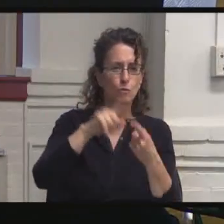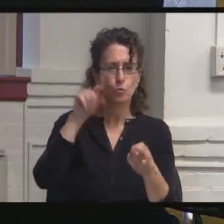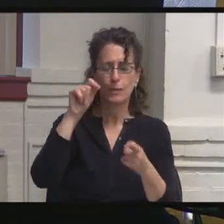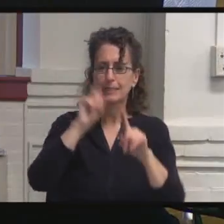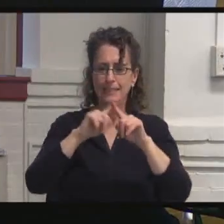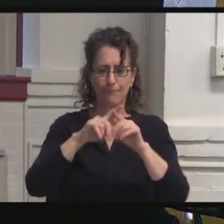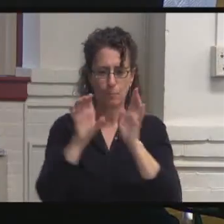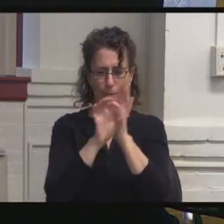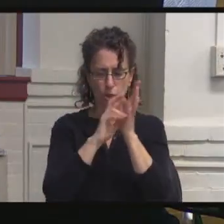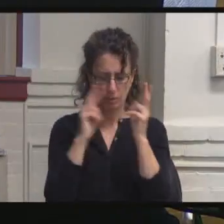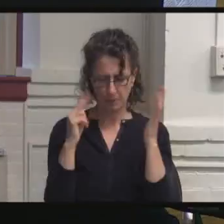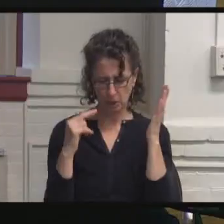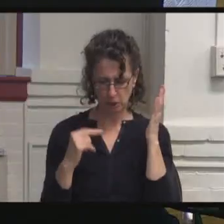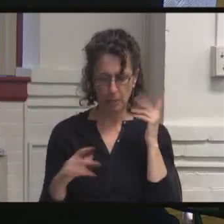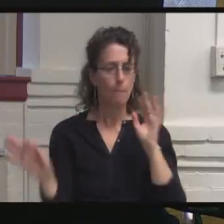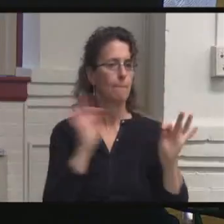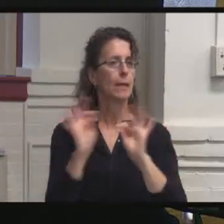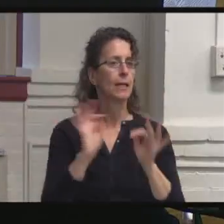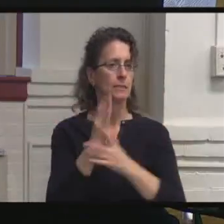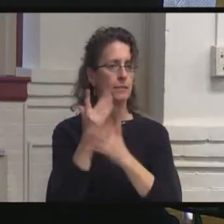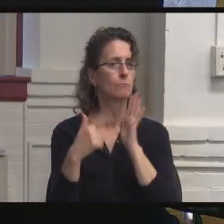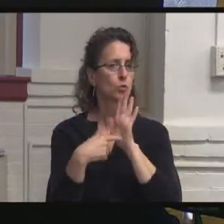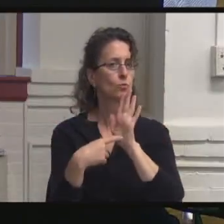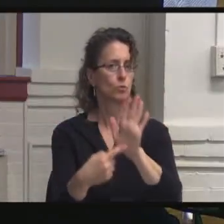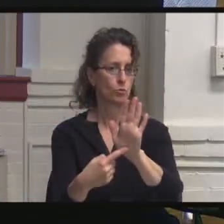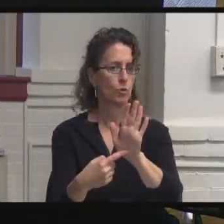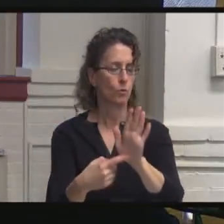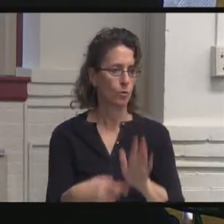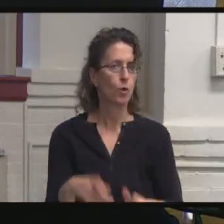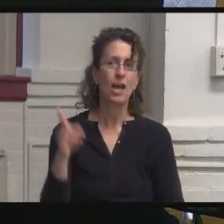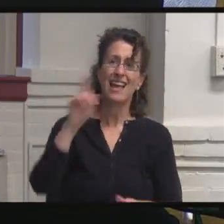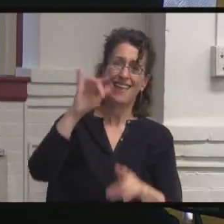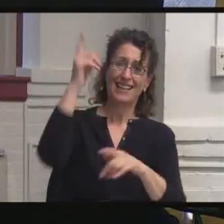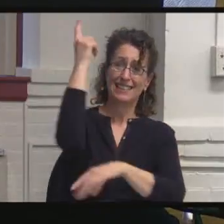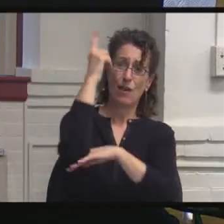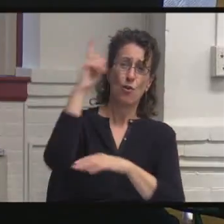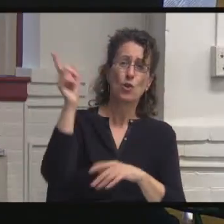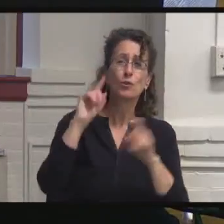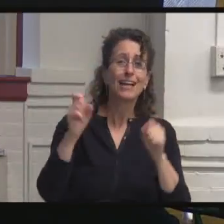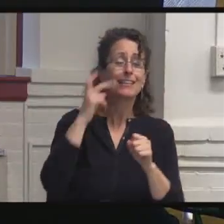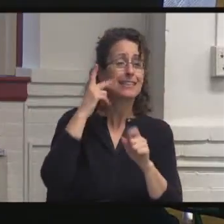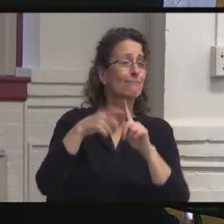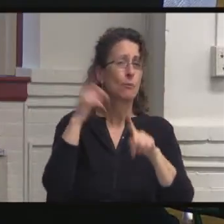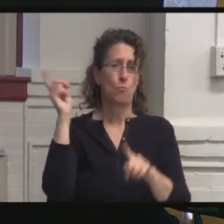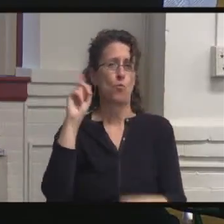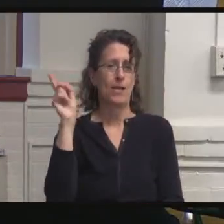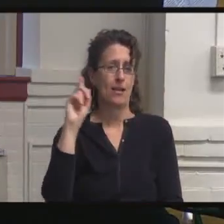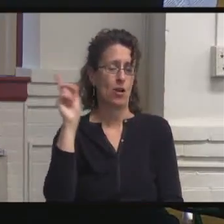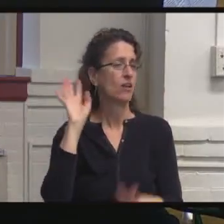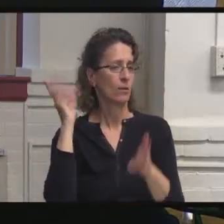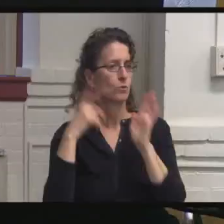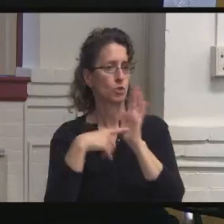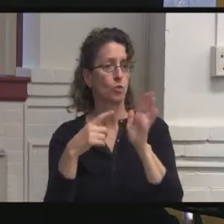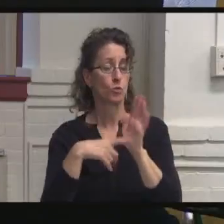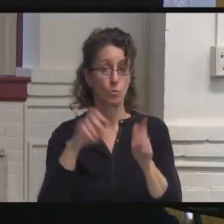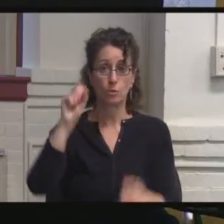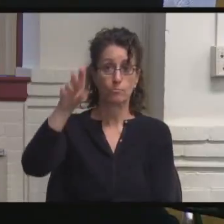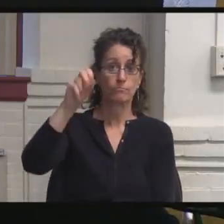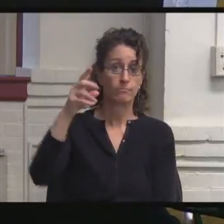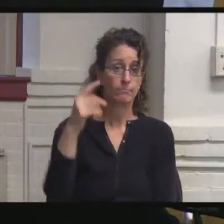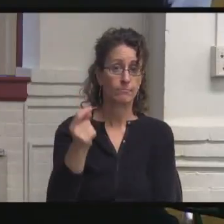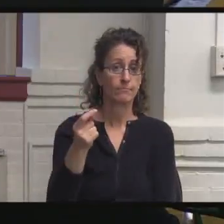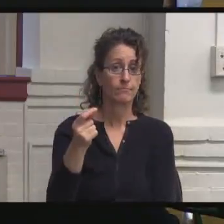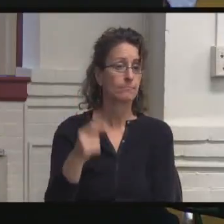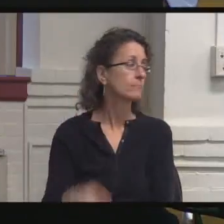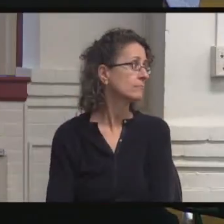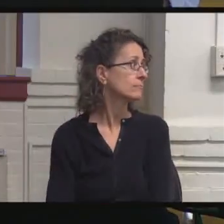sense of where you would better see the tower from and under what circumstances. So if you want to go quickly through the images. Yeah. Well, I'd rather do